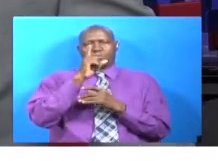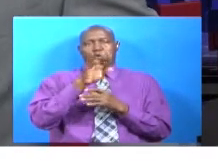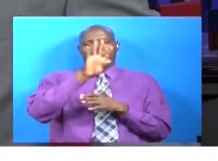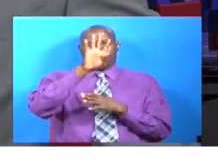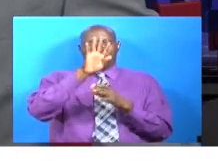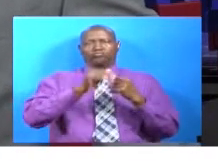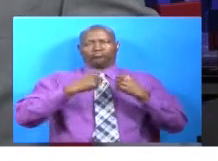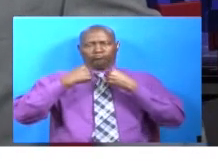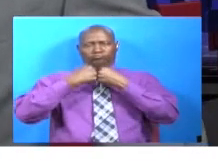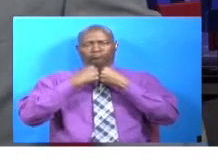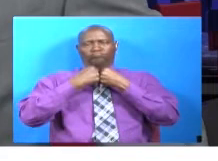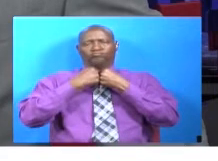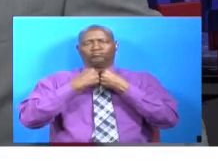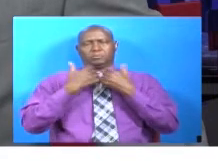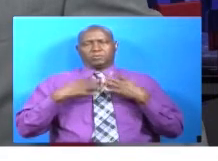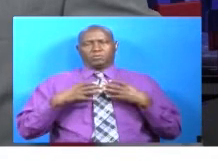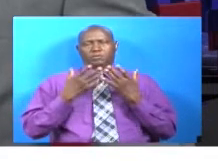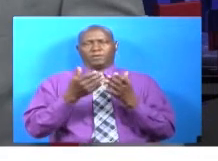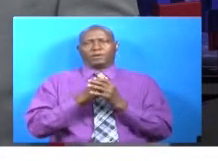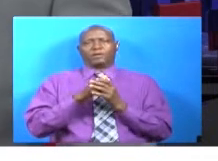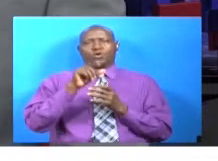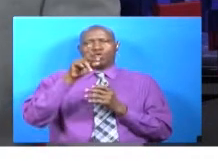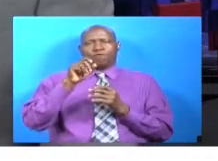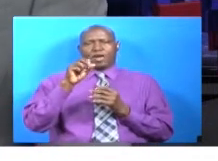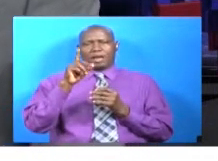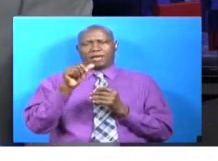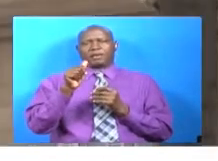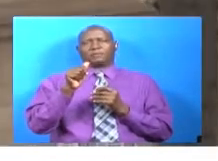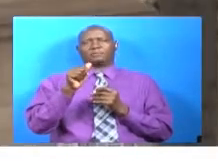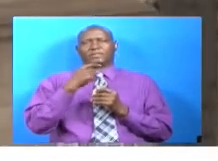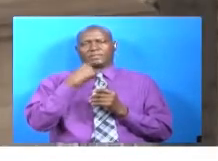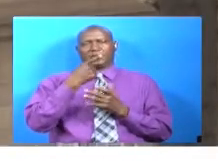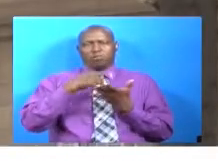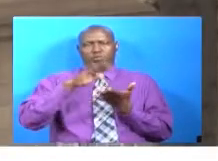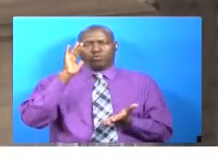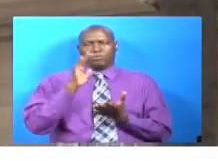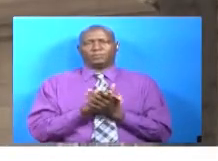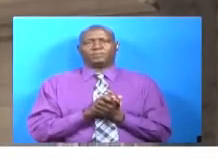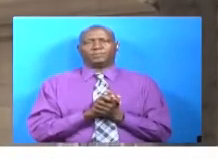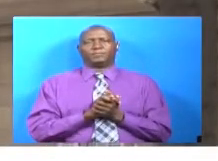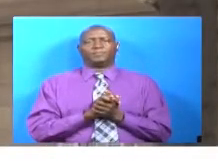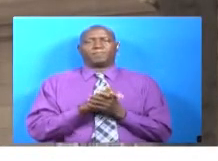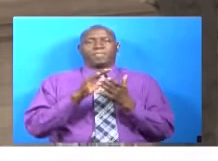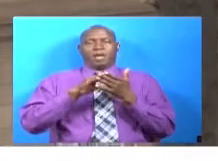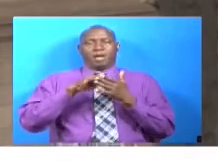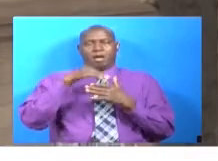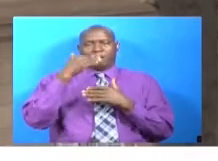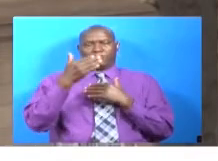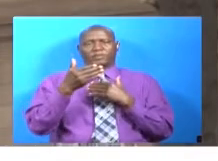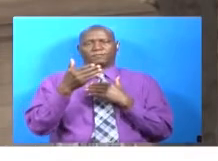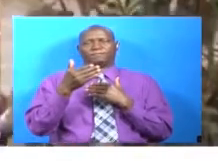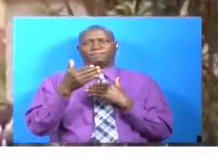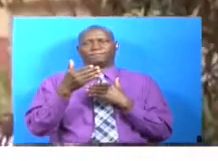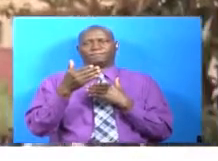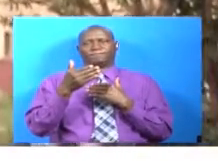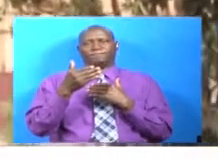outgoing president, Allen Gichuhi. Dickens Luvanda tells us more. After several debates in the Major Law Society of